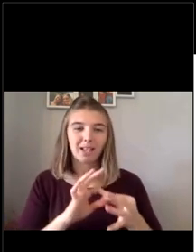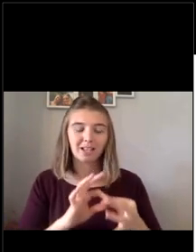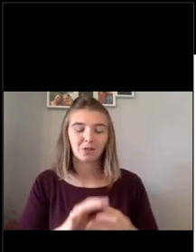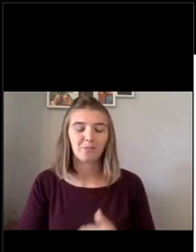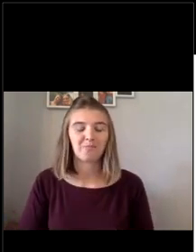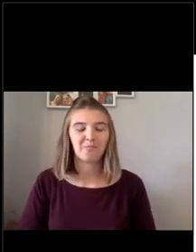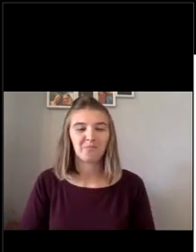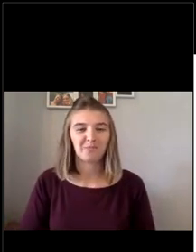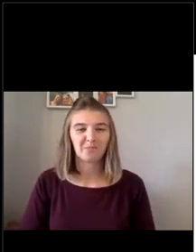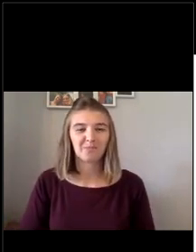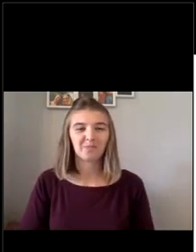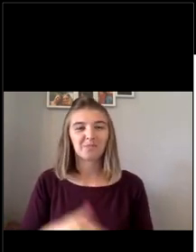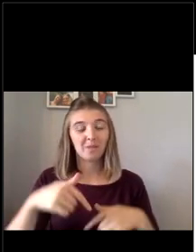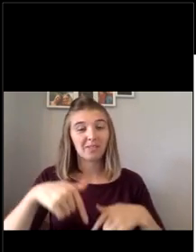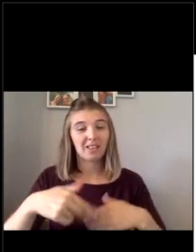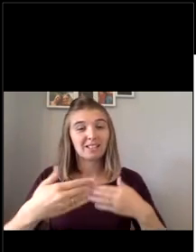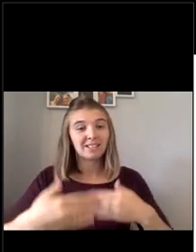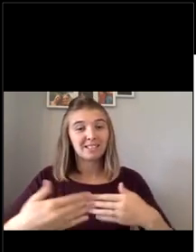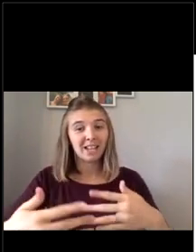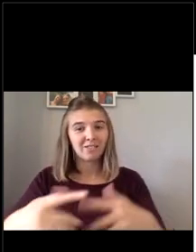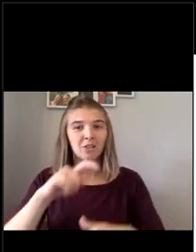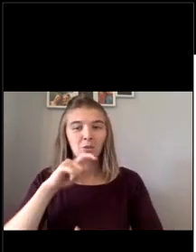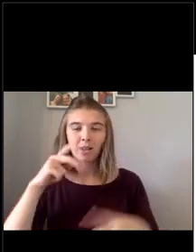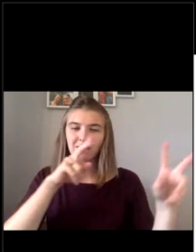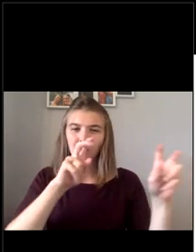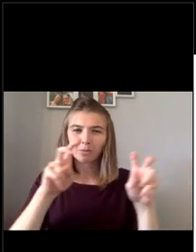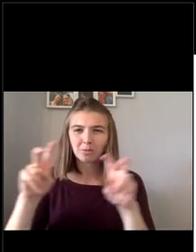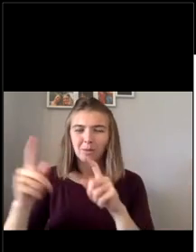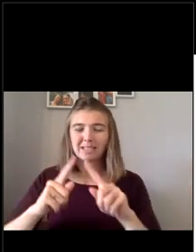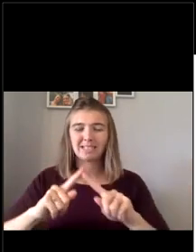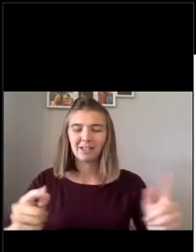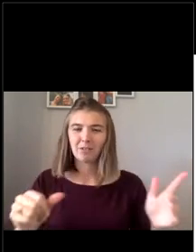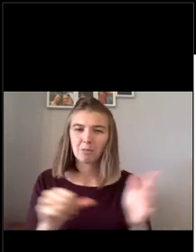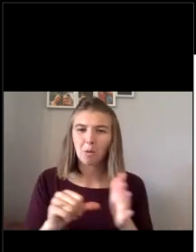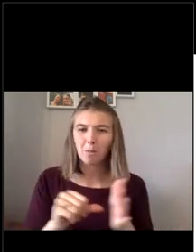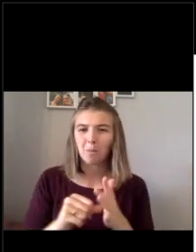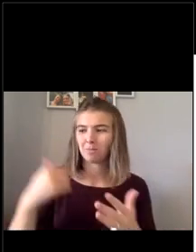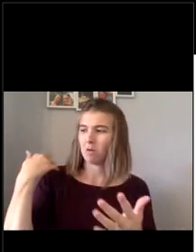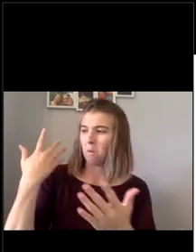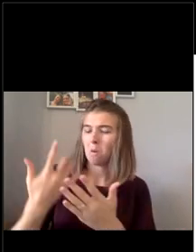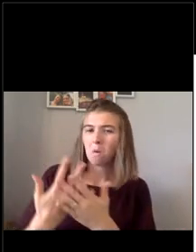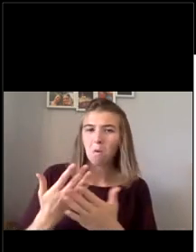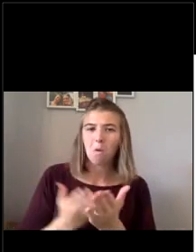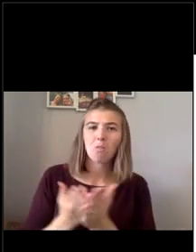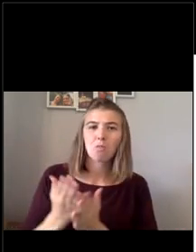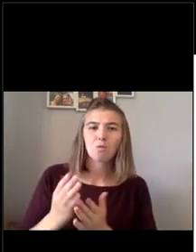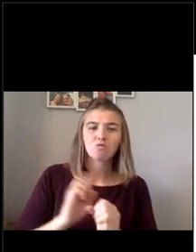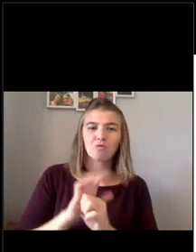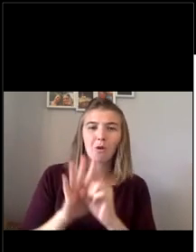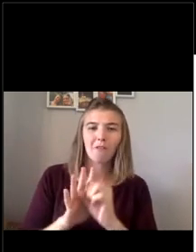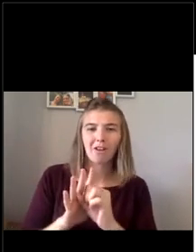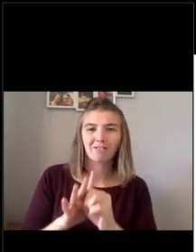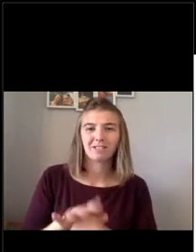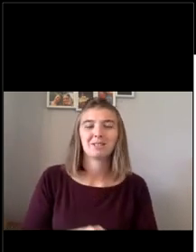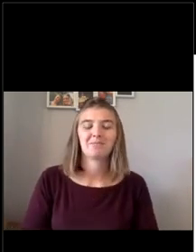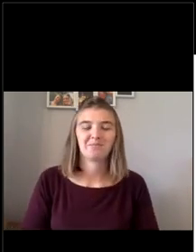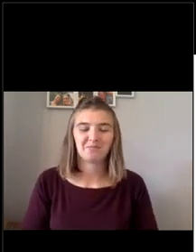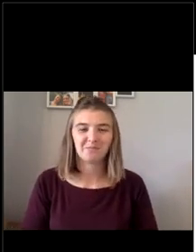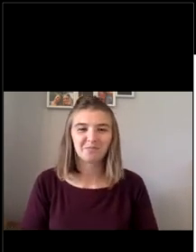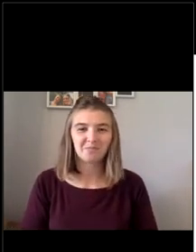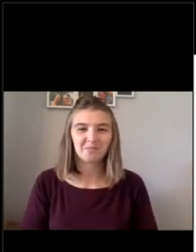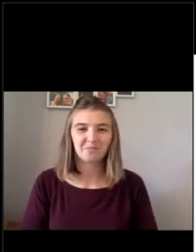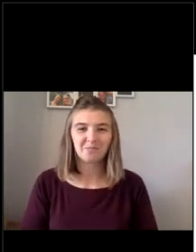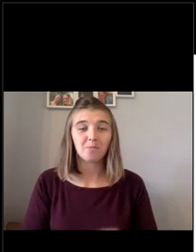the science behind the different issues being experienced during and because of the coronavirus crisis.